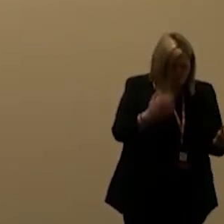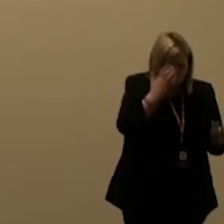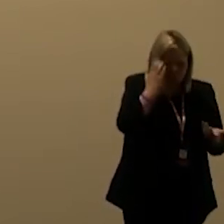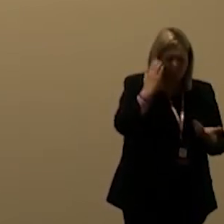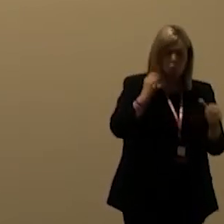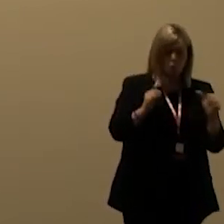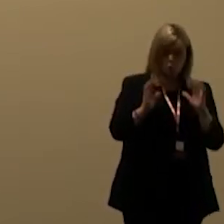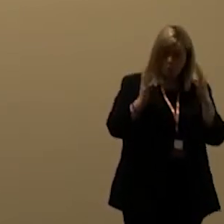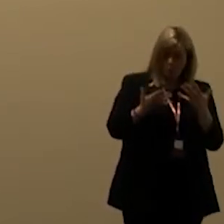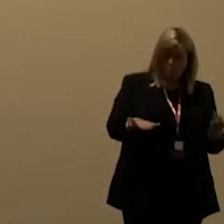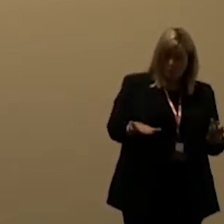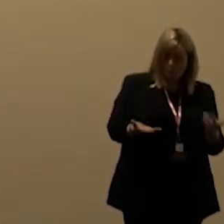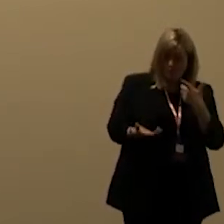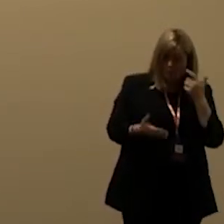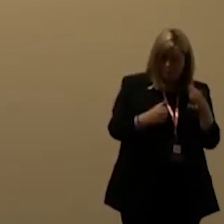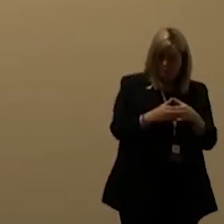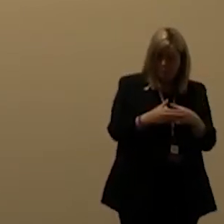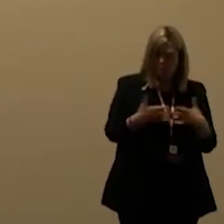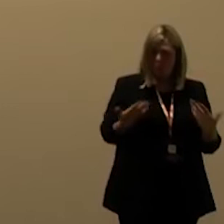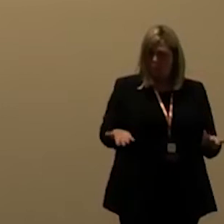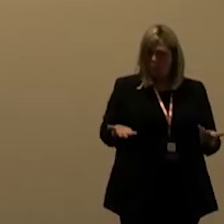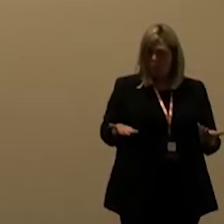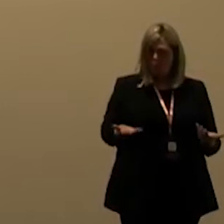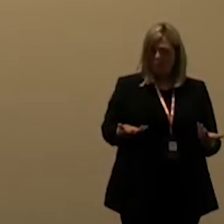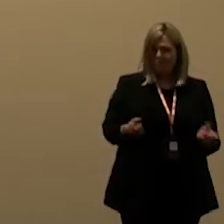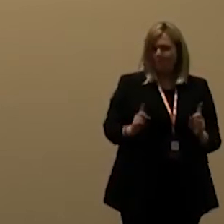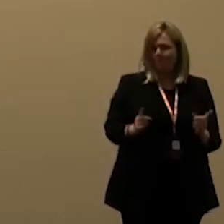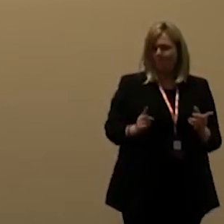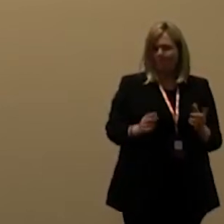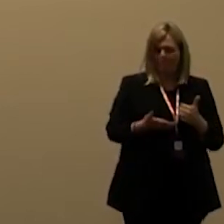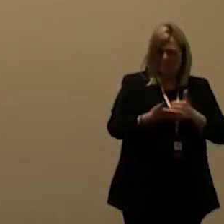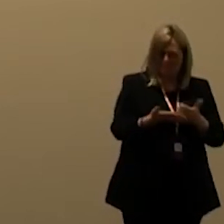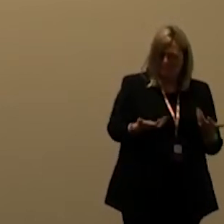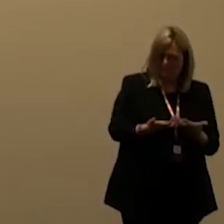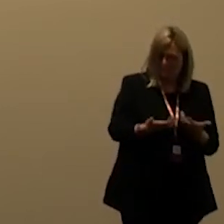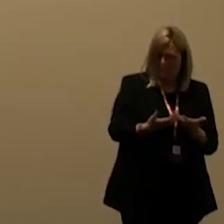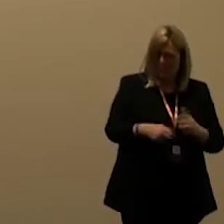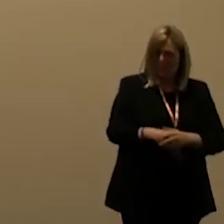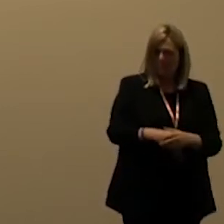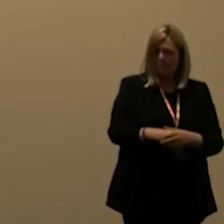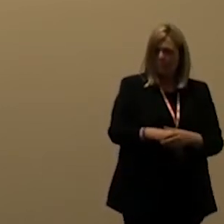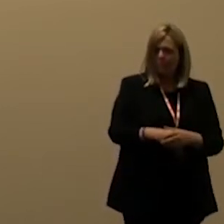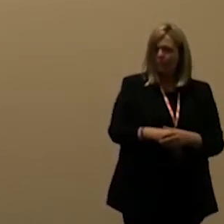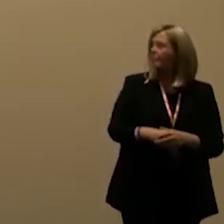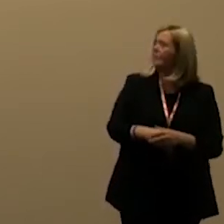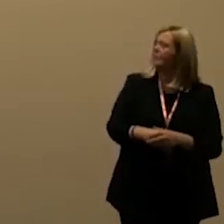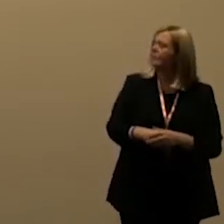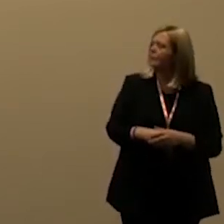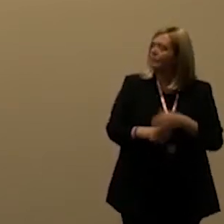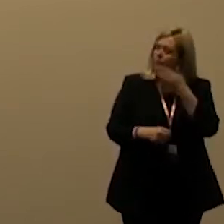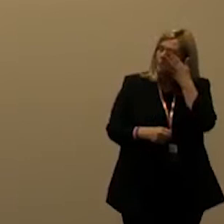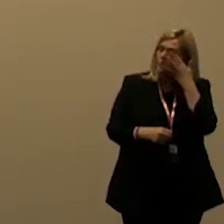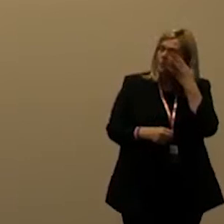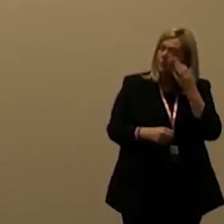to worry about the younger generations? What can we do to help hold on to some of that analog world that we grew